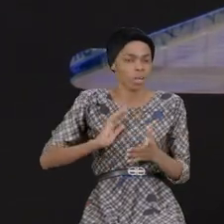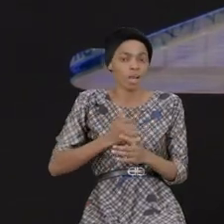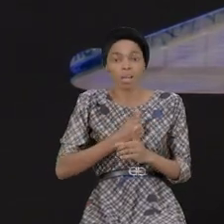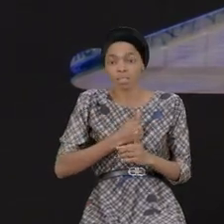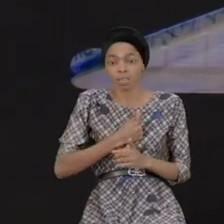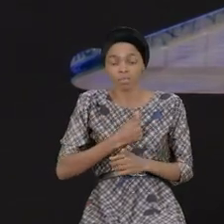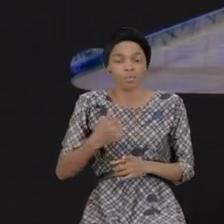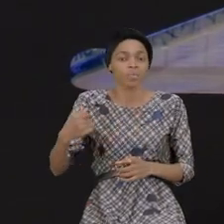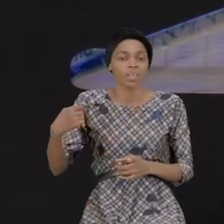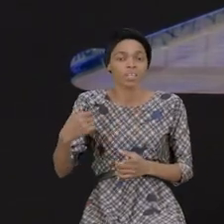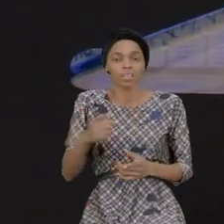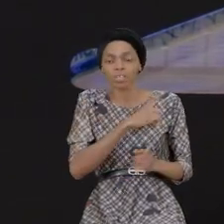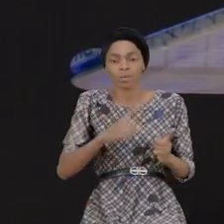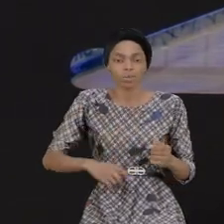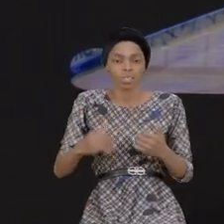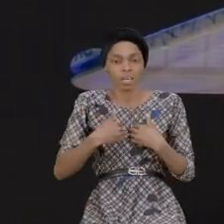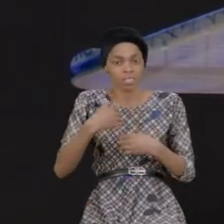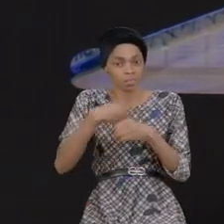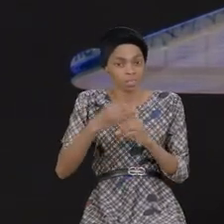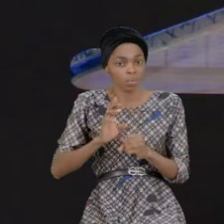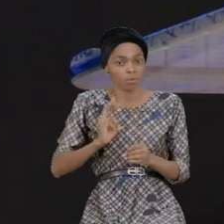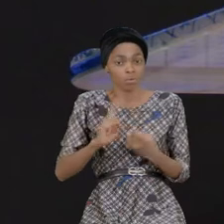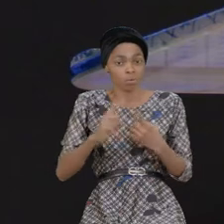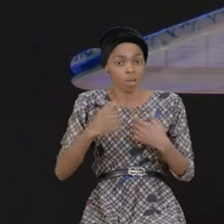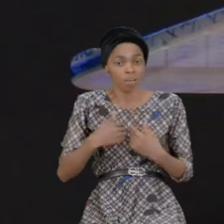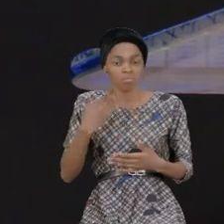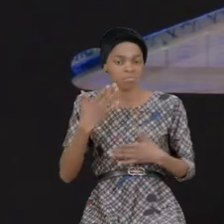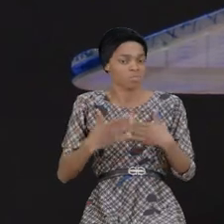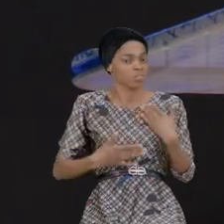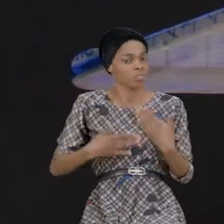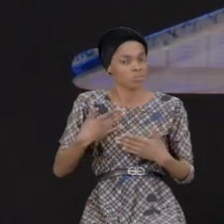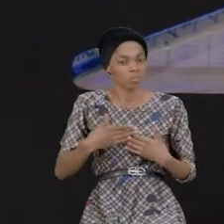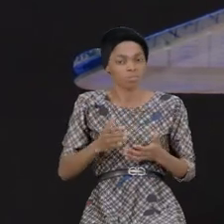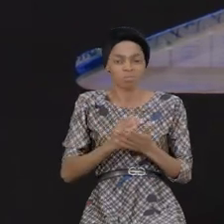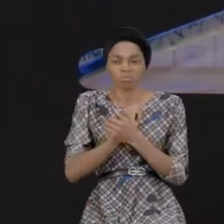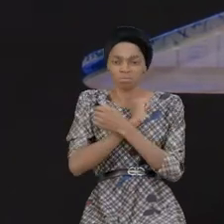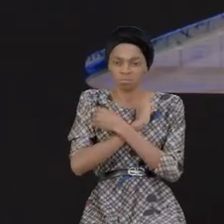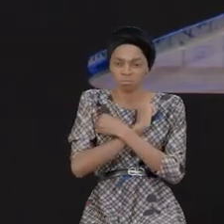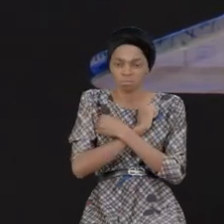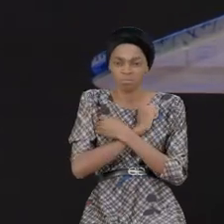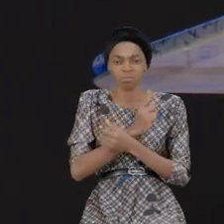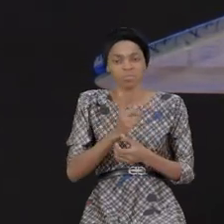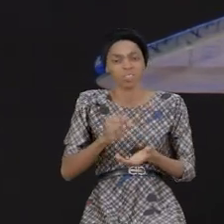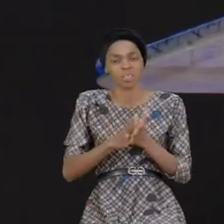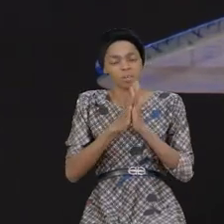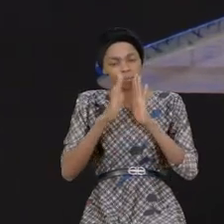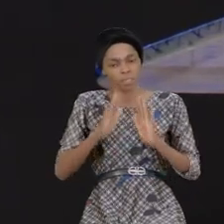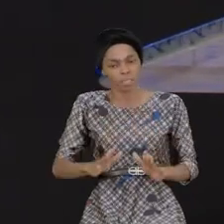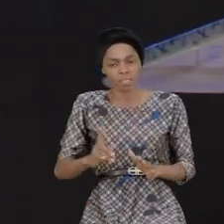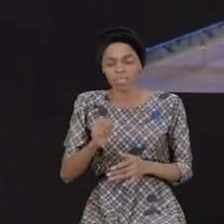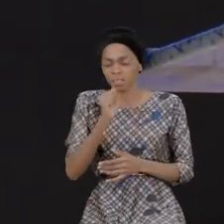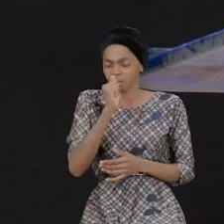the love, the joy, the peace, the long-suffering, and